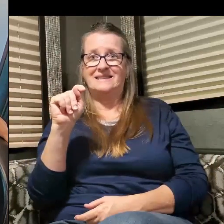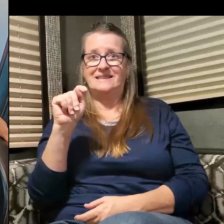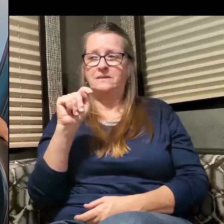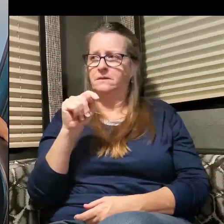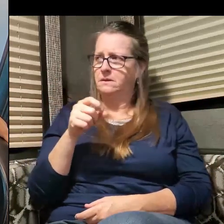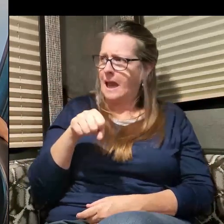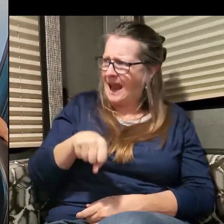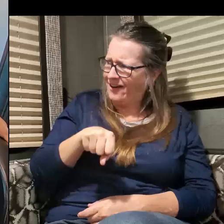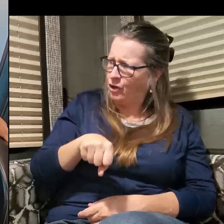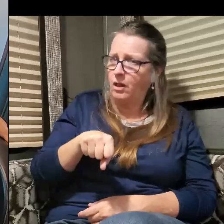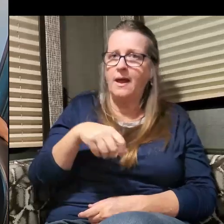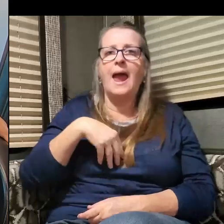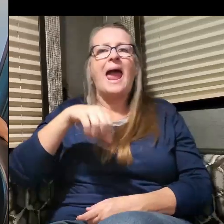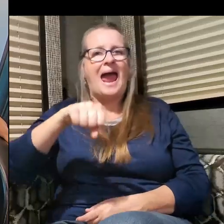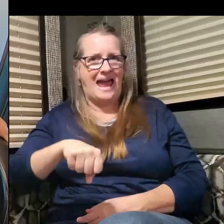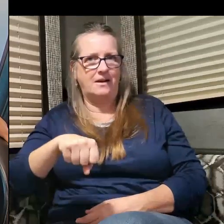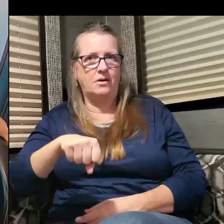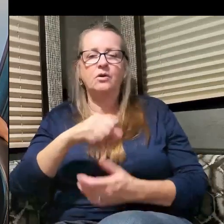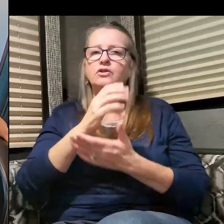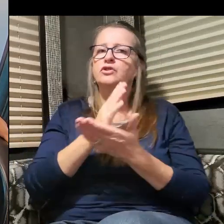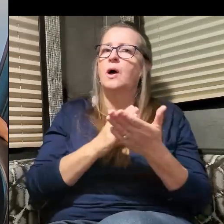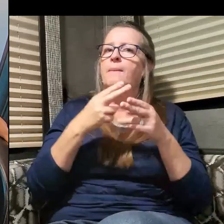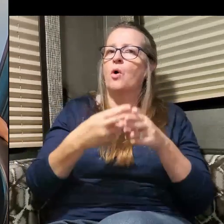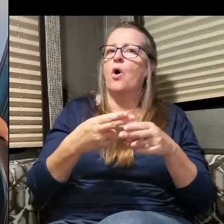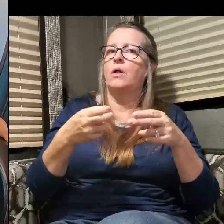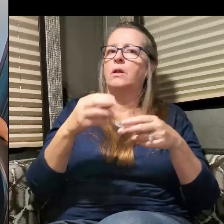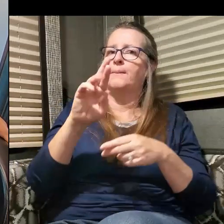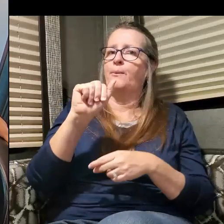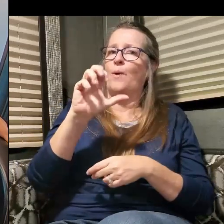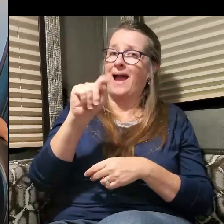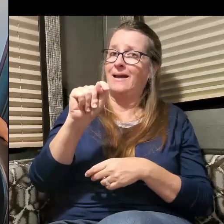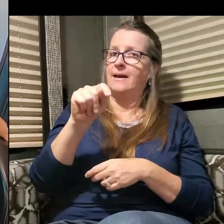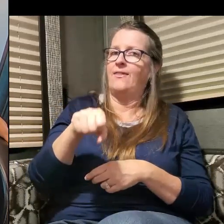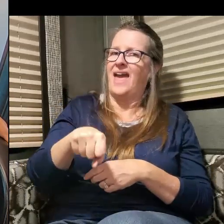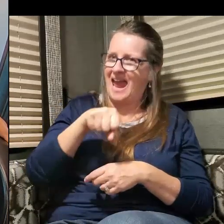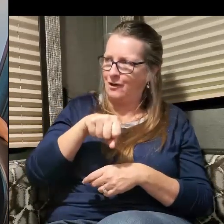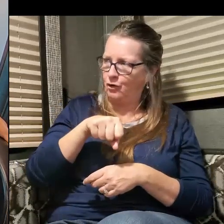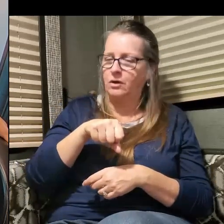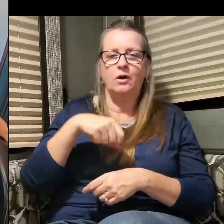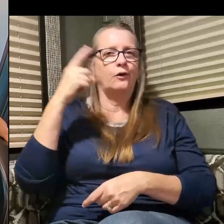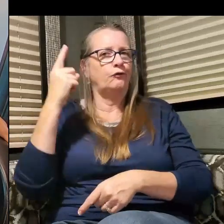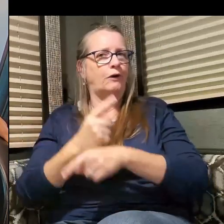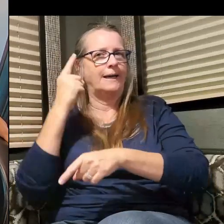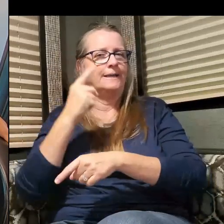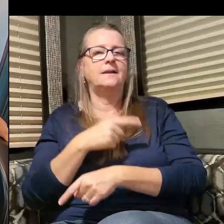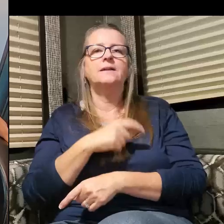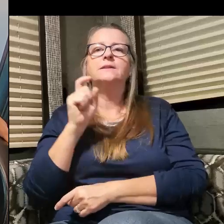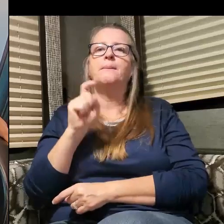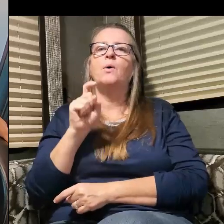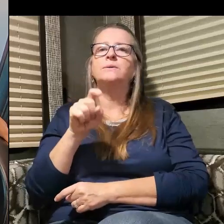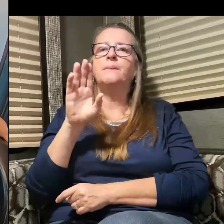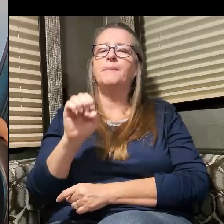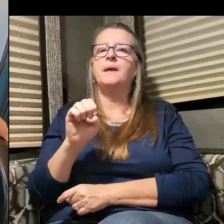bracket. Handle. And you'll see that Some might call the bracket a handle. Right. And it's supposed